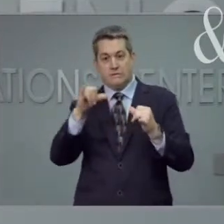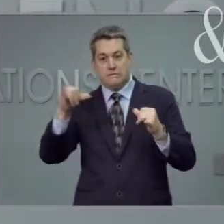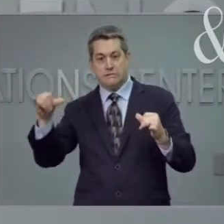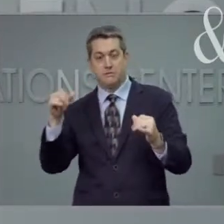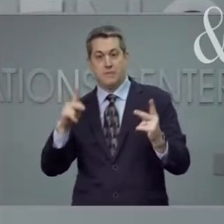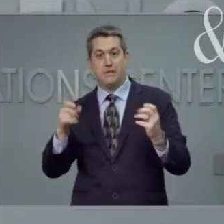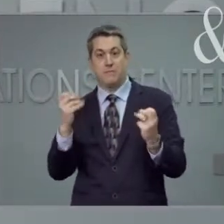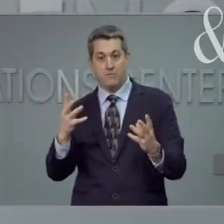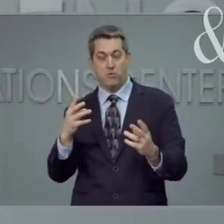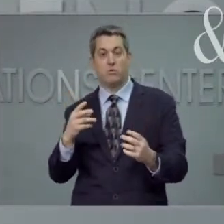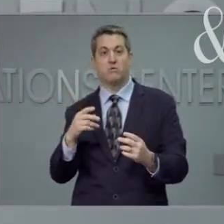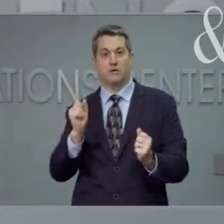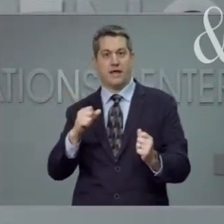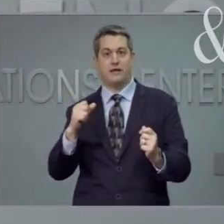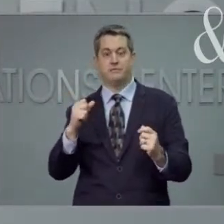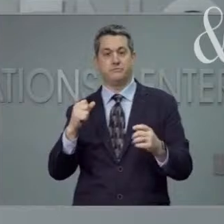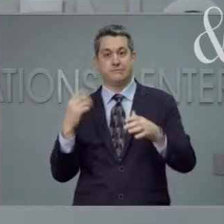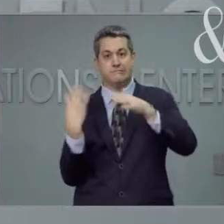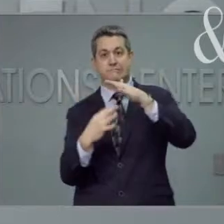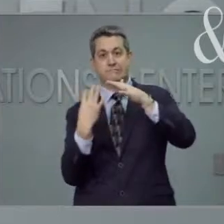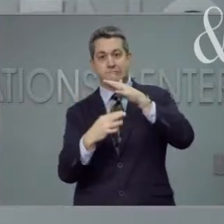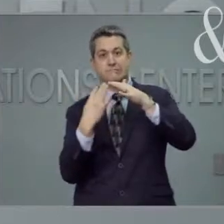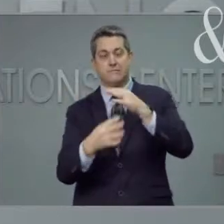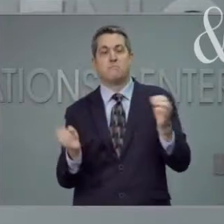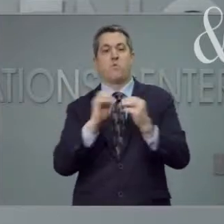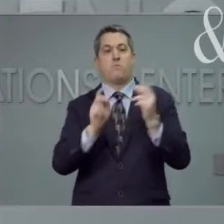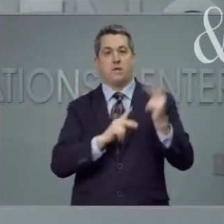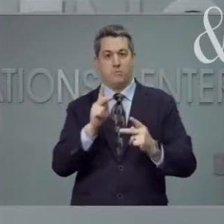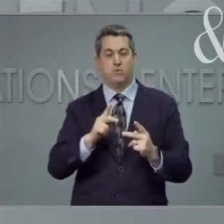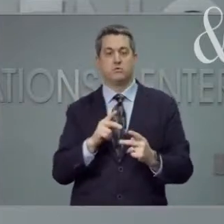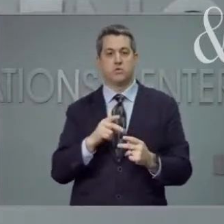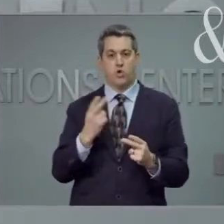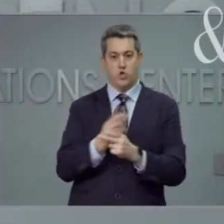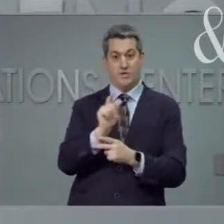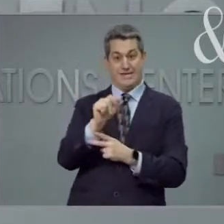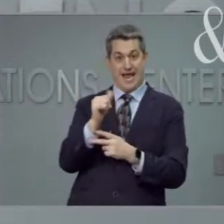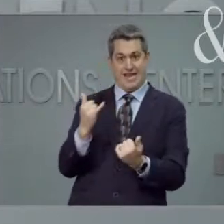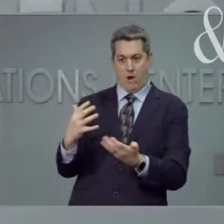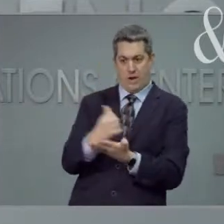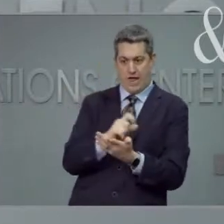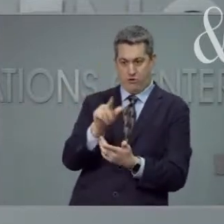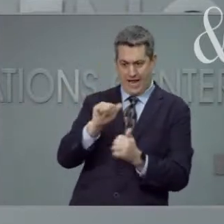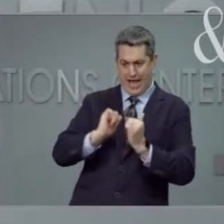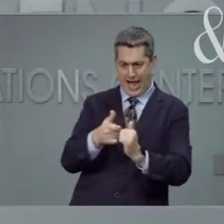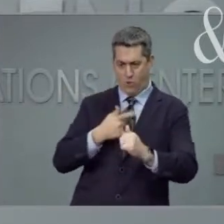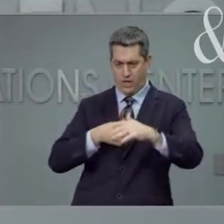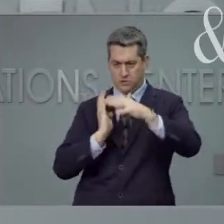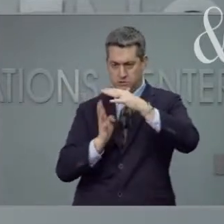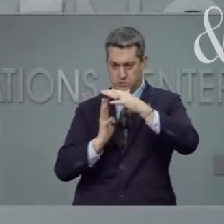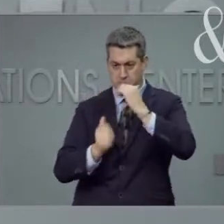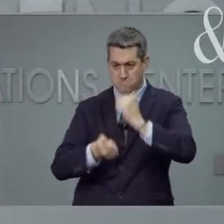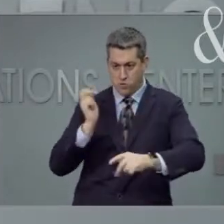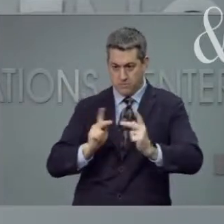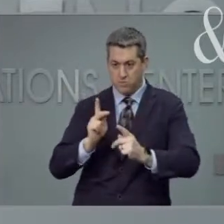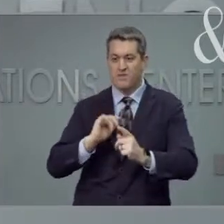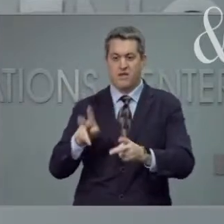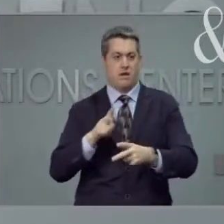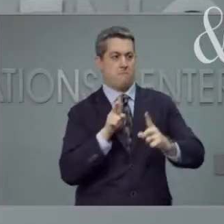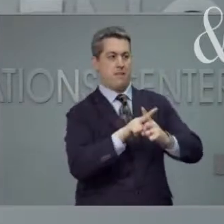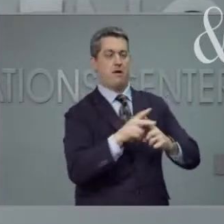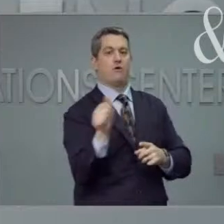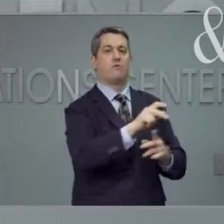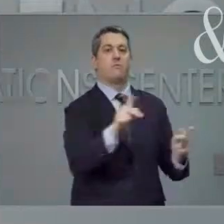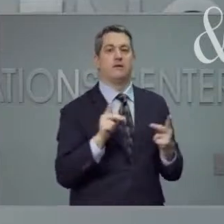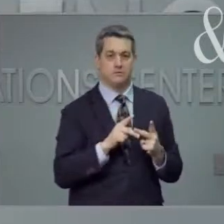throughput vaccination events. So all of those things together, I think, are the ways in which we'll move forward. And we will also use the data that's